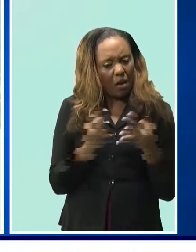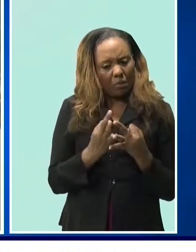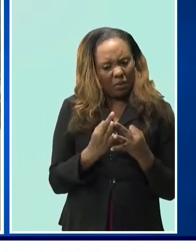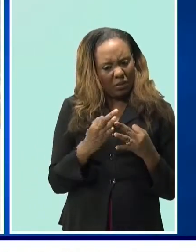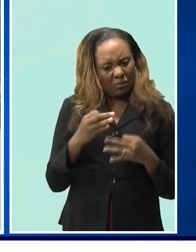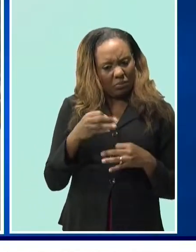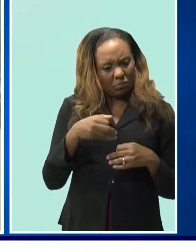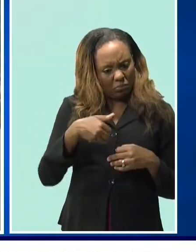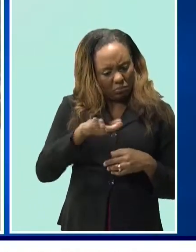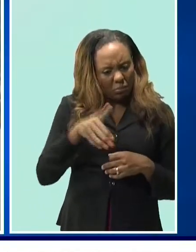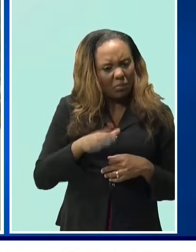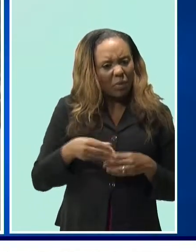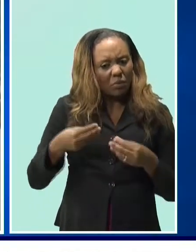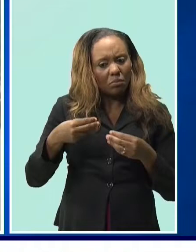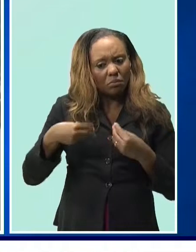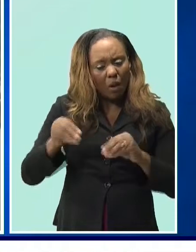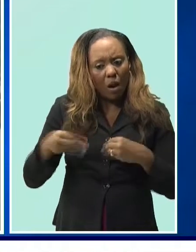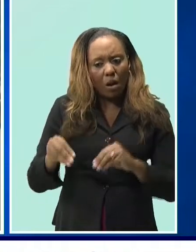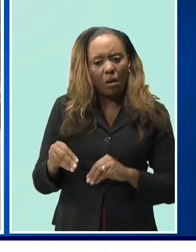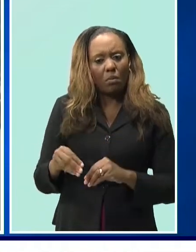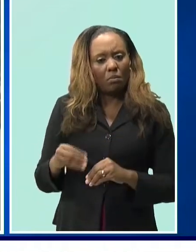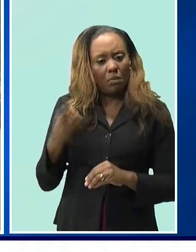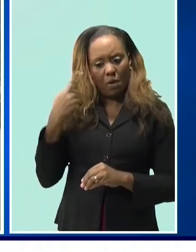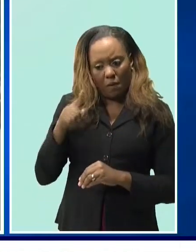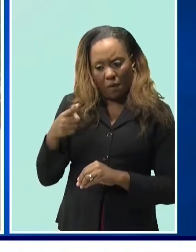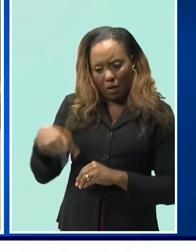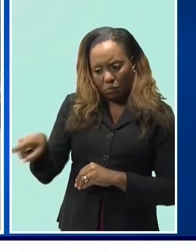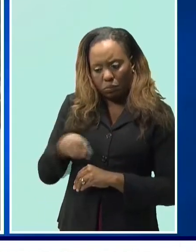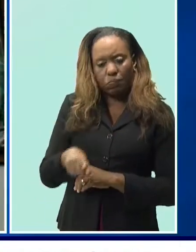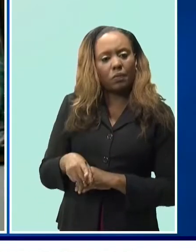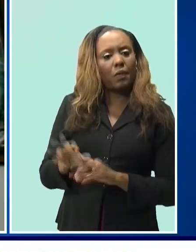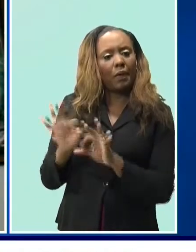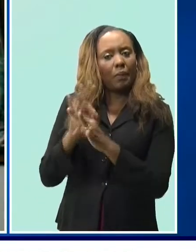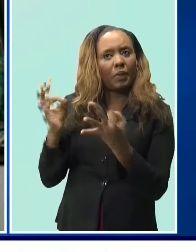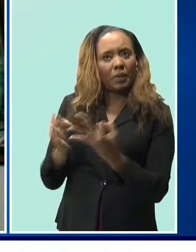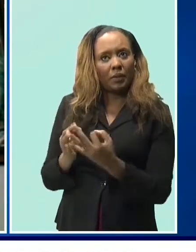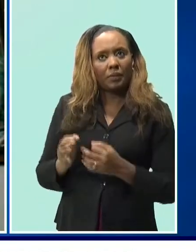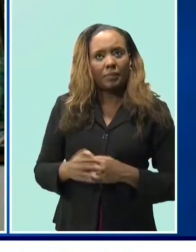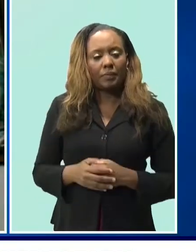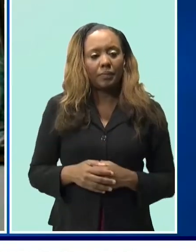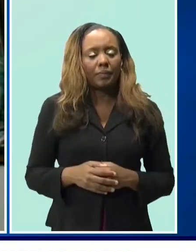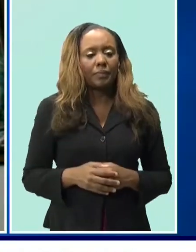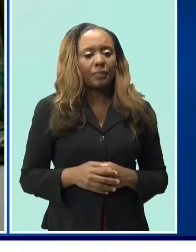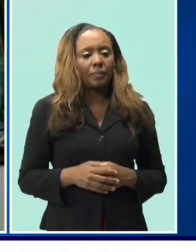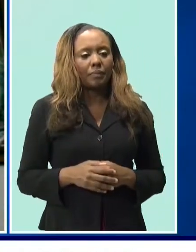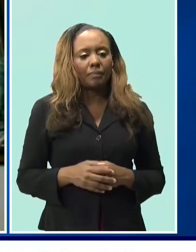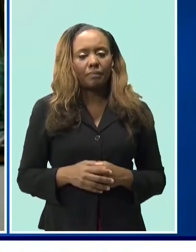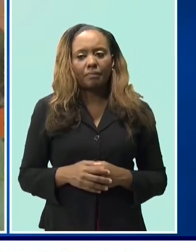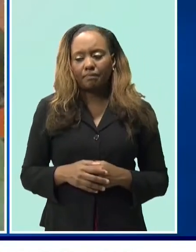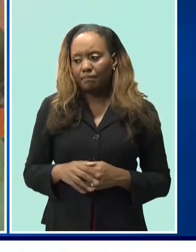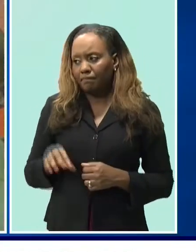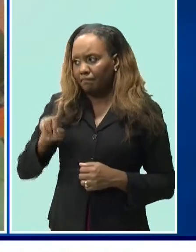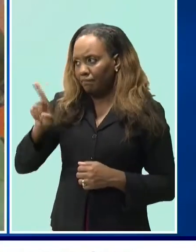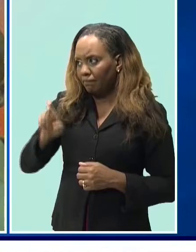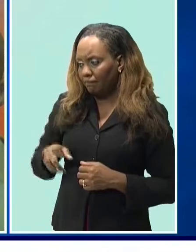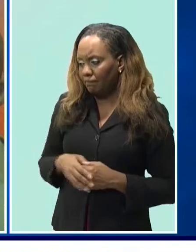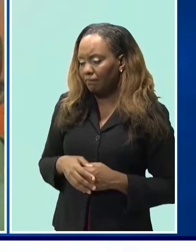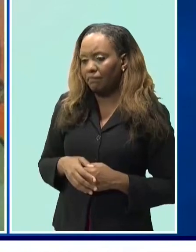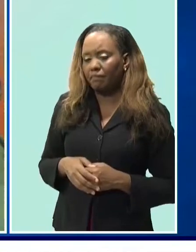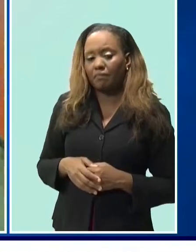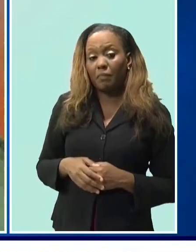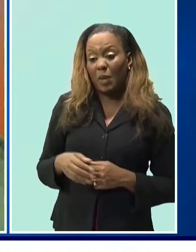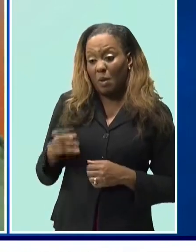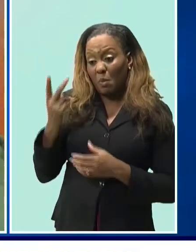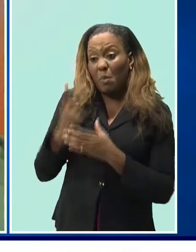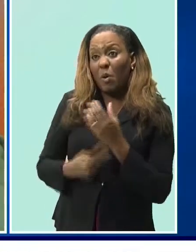go out and do the business on behalf of their elderly relatives. Mm-hmm. All right, let me ask this question now. It's 2 parts. Both of you can